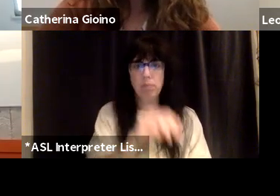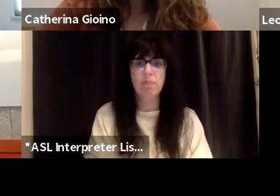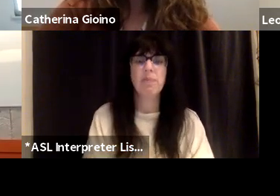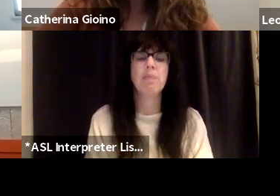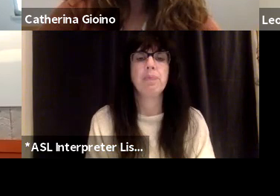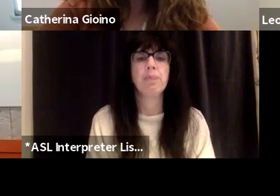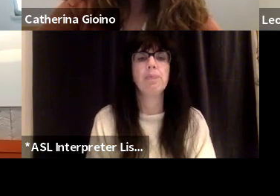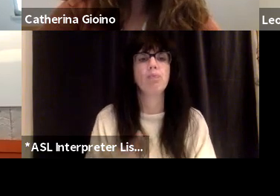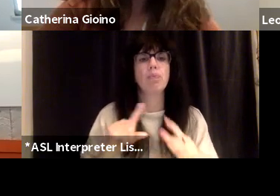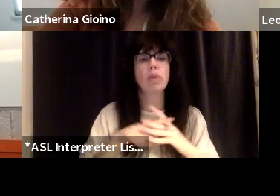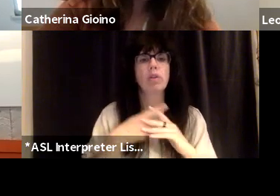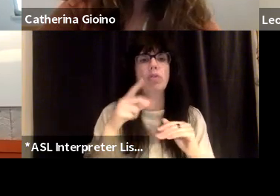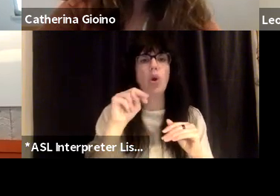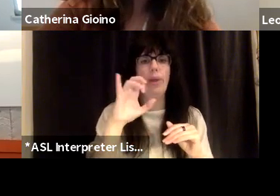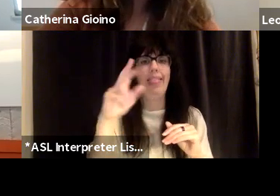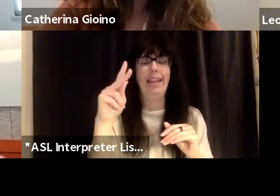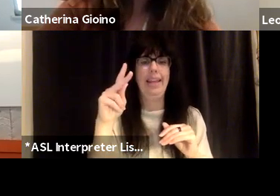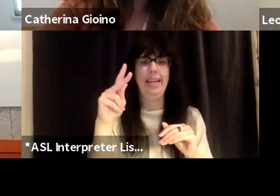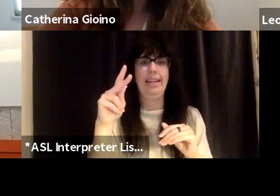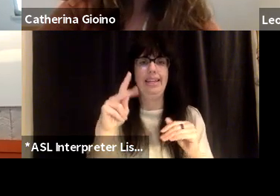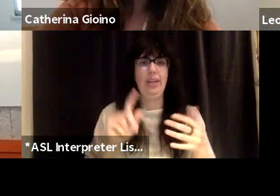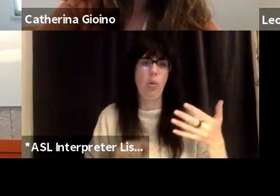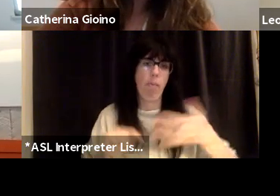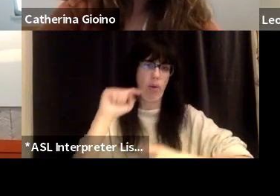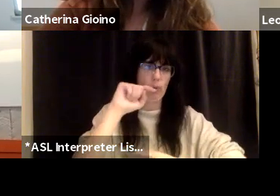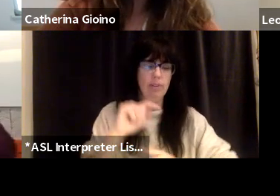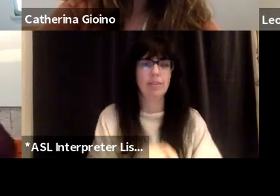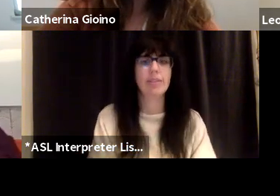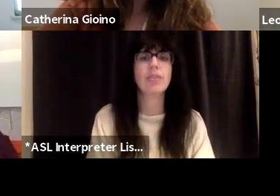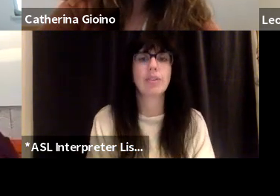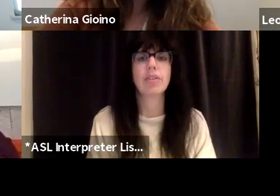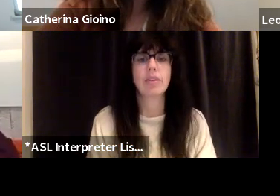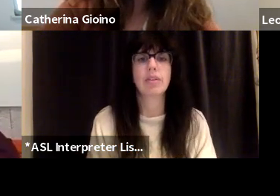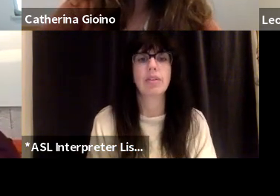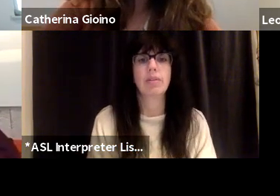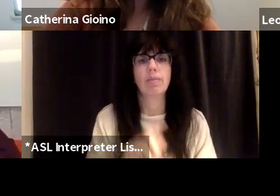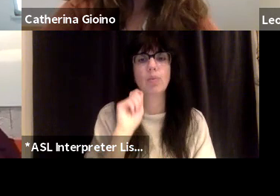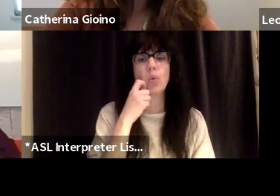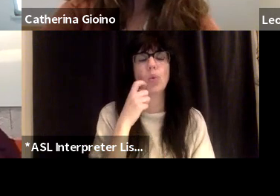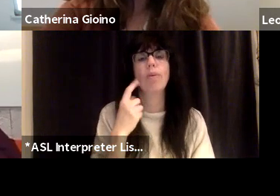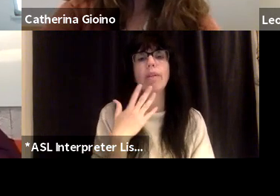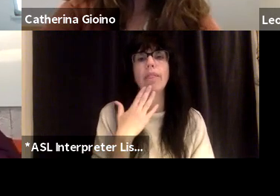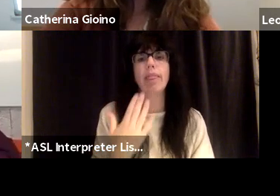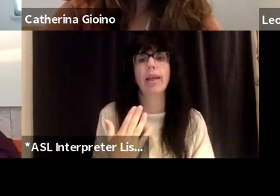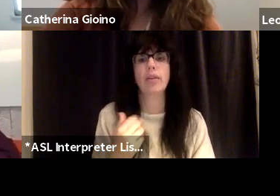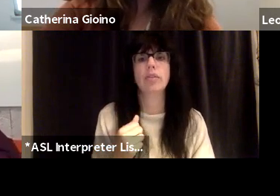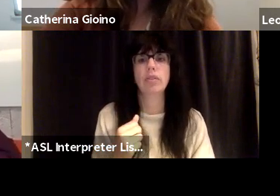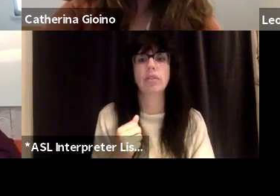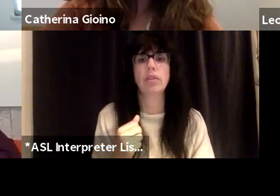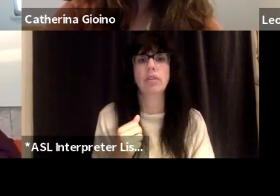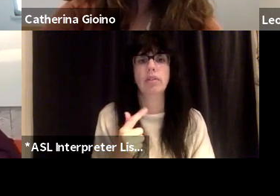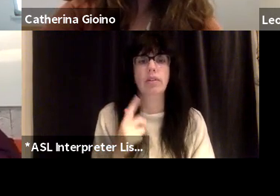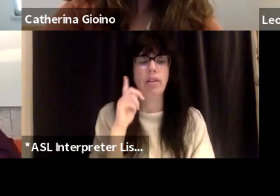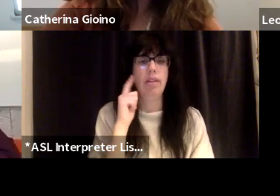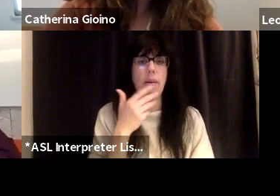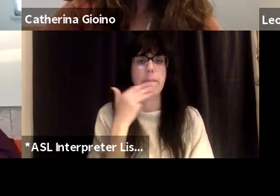Let's start with Nick and go backwards from our usual order. Cool. Well, thank you. I think I'm the best fit